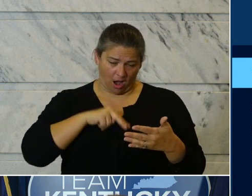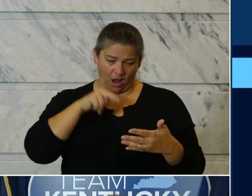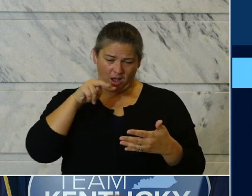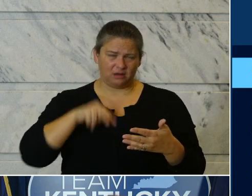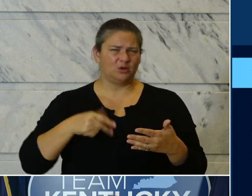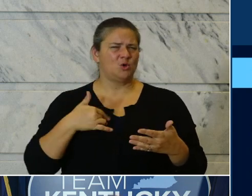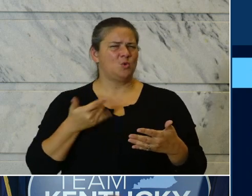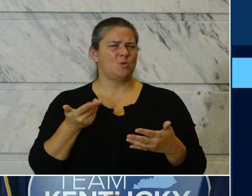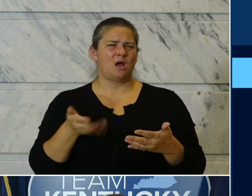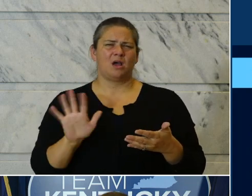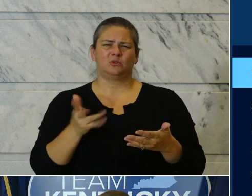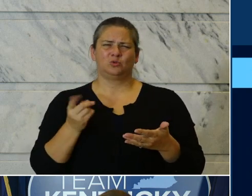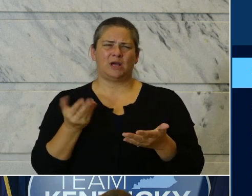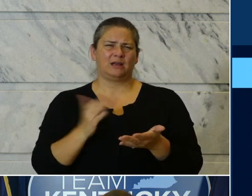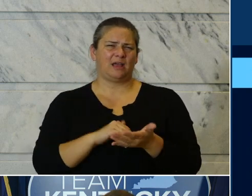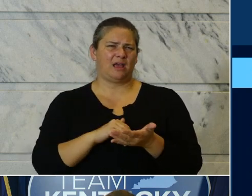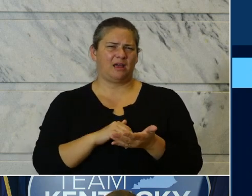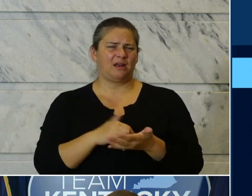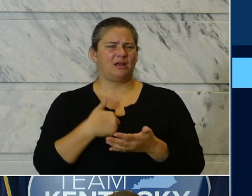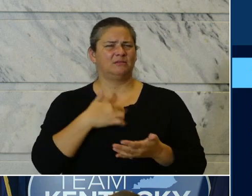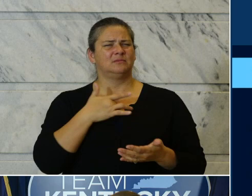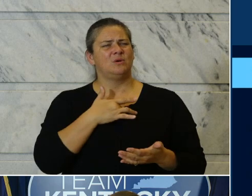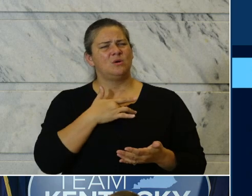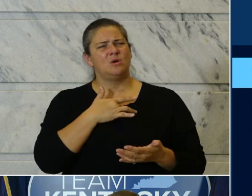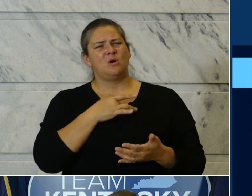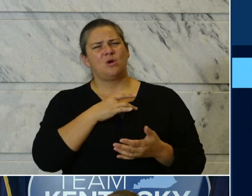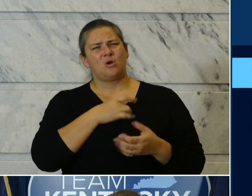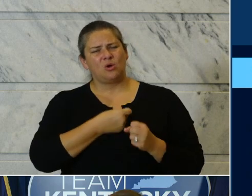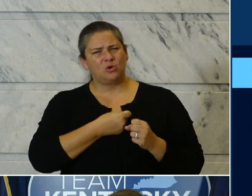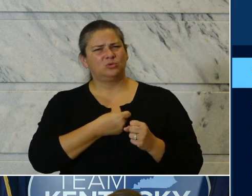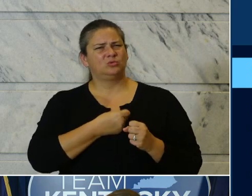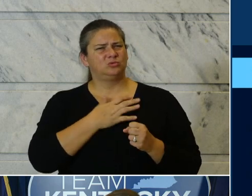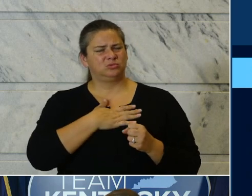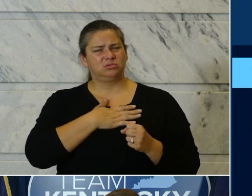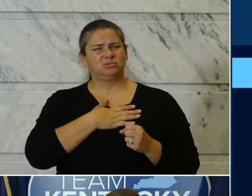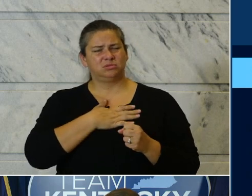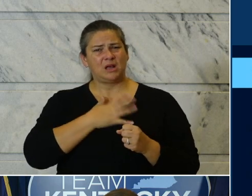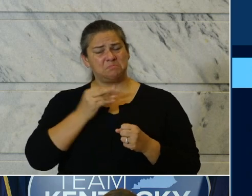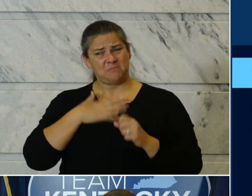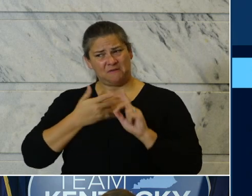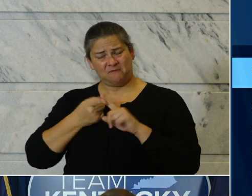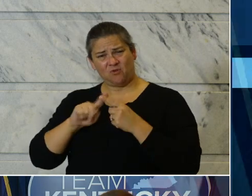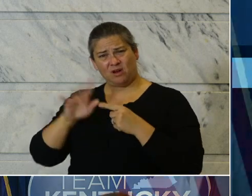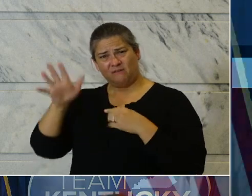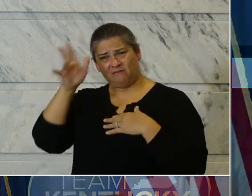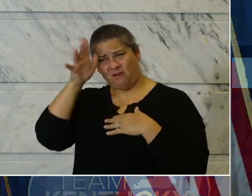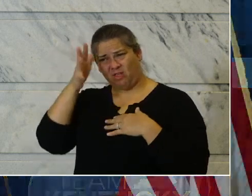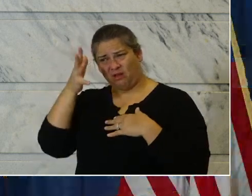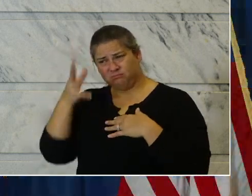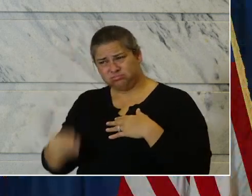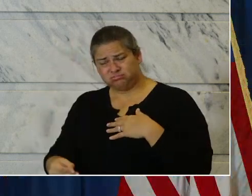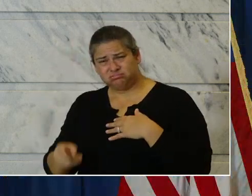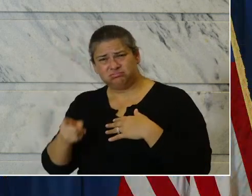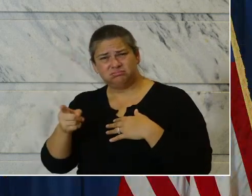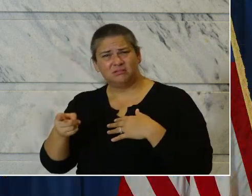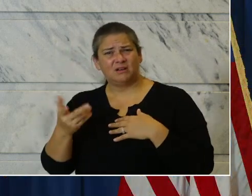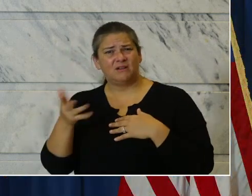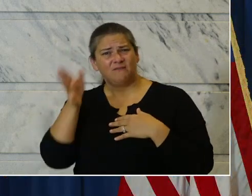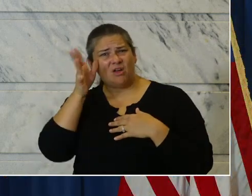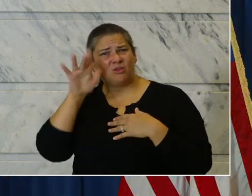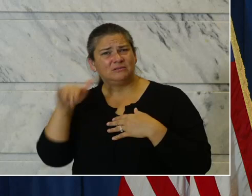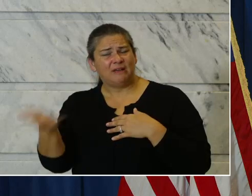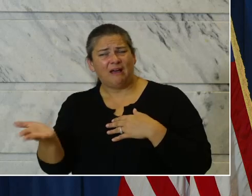It hurts every time, but it doesn't hurt me nearly as much as hurts my friend who lost his dad, or so many others across the